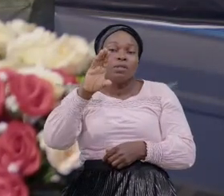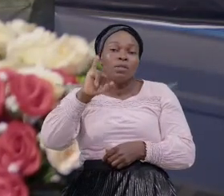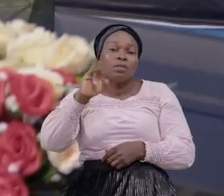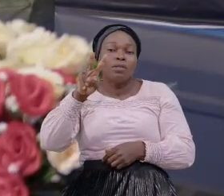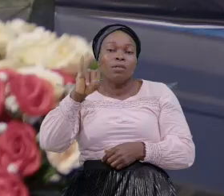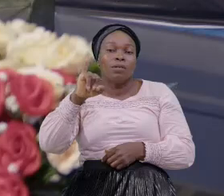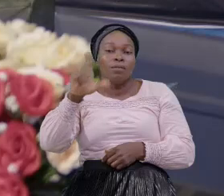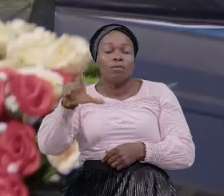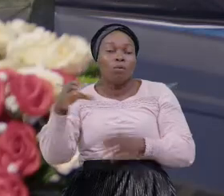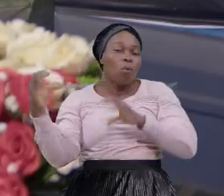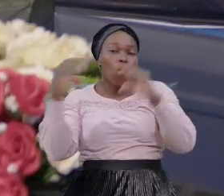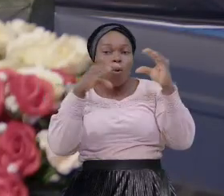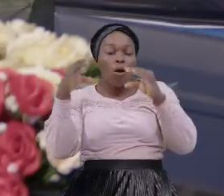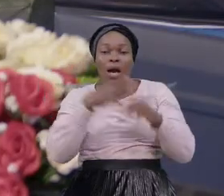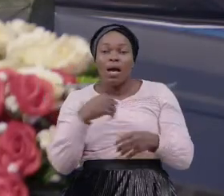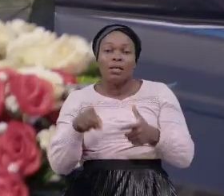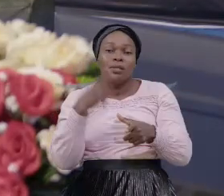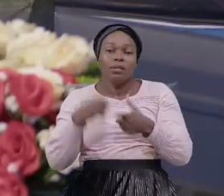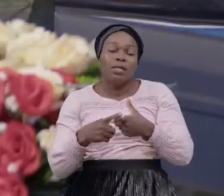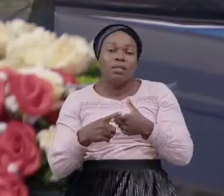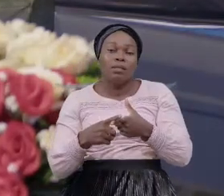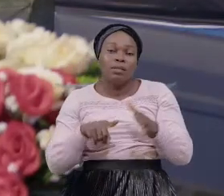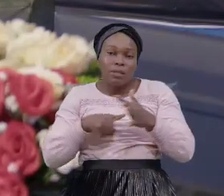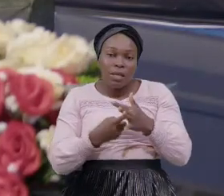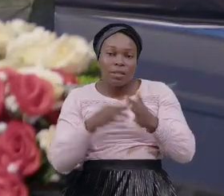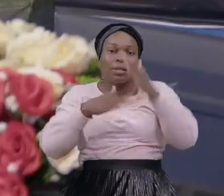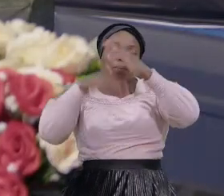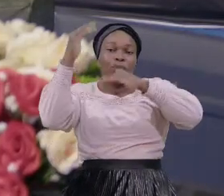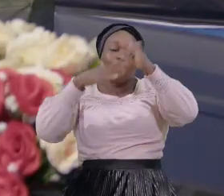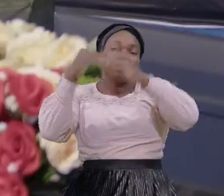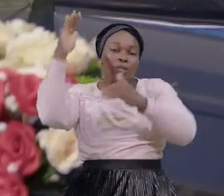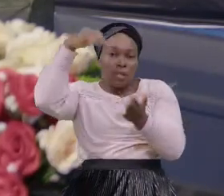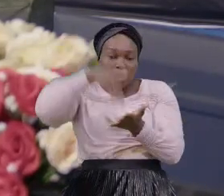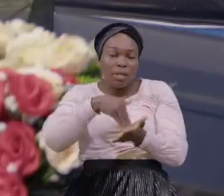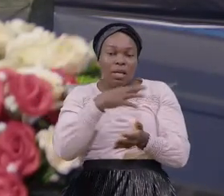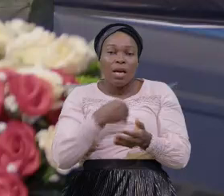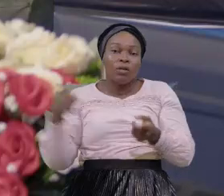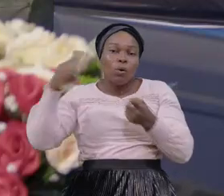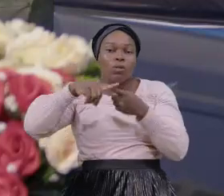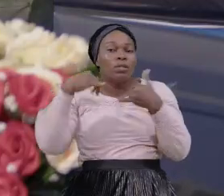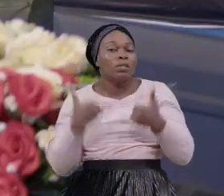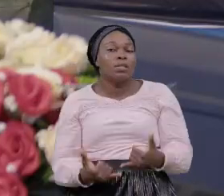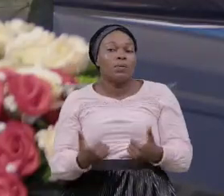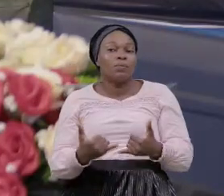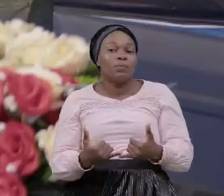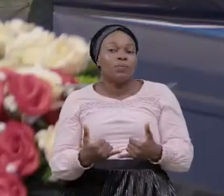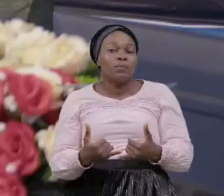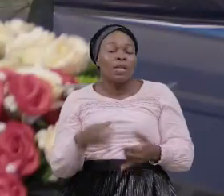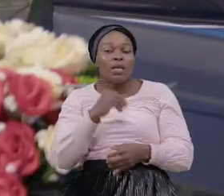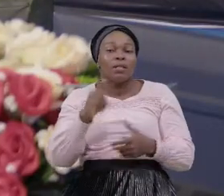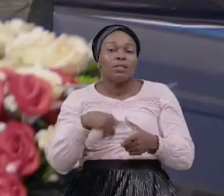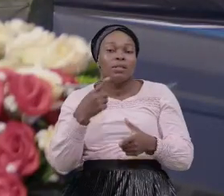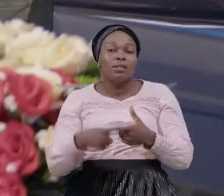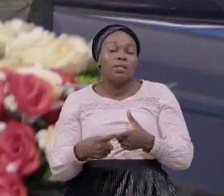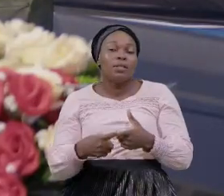rebuilding again. And it came up to this level. And then the